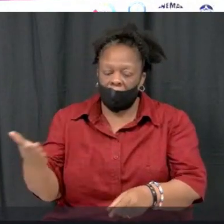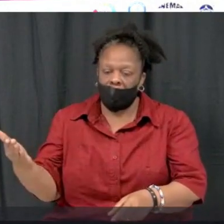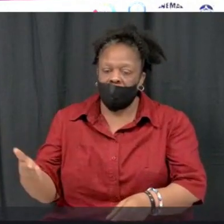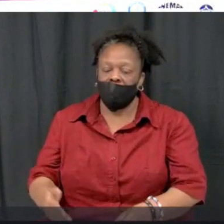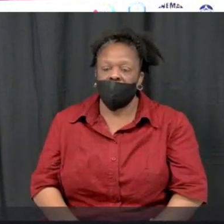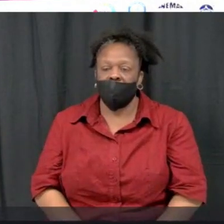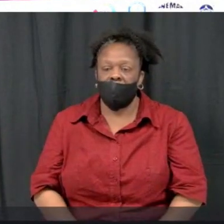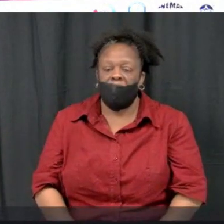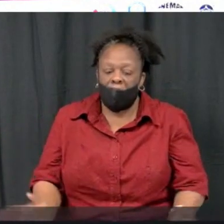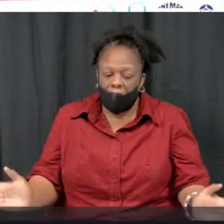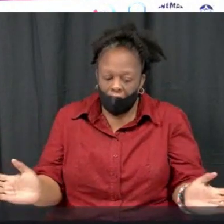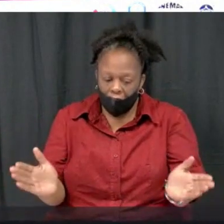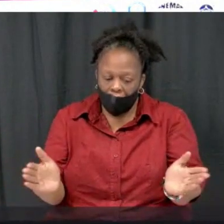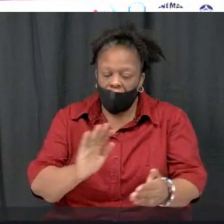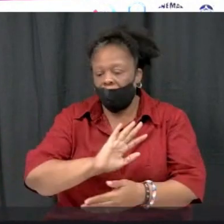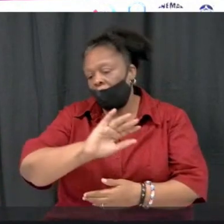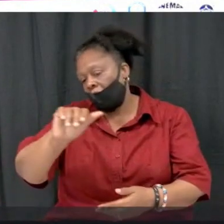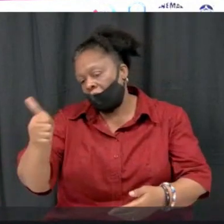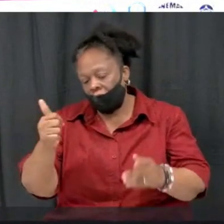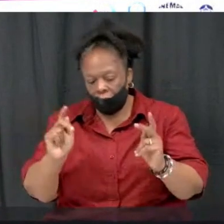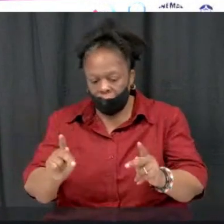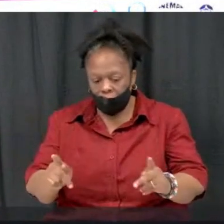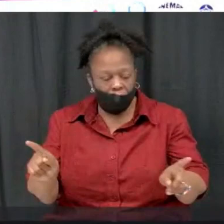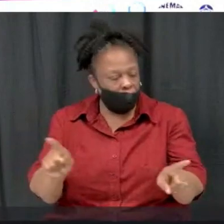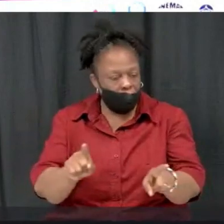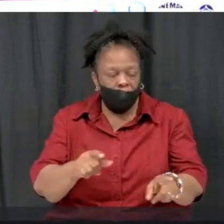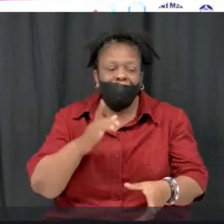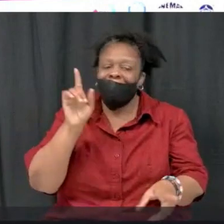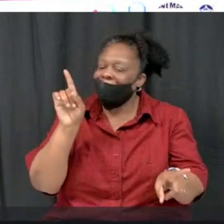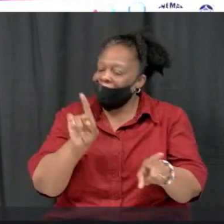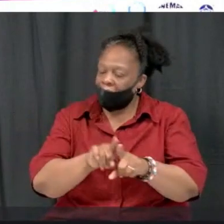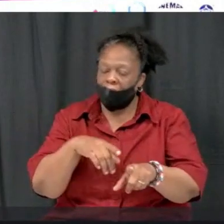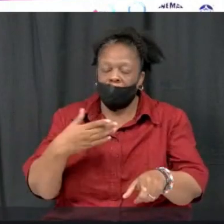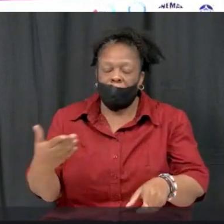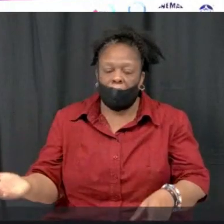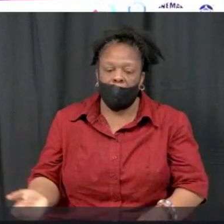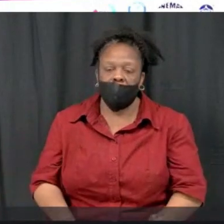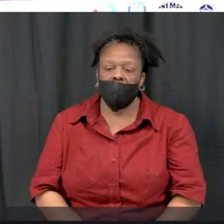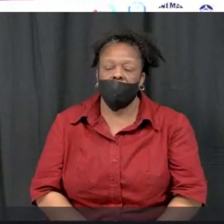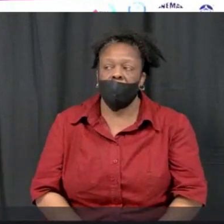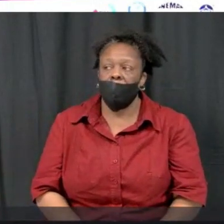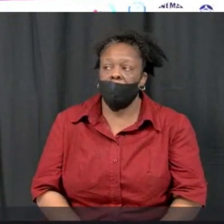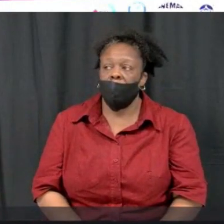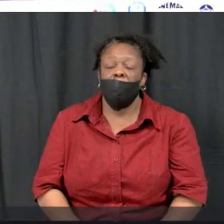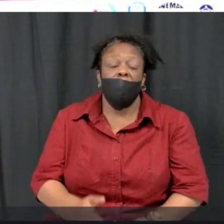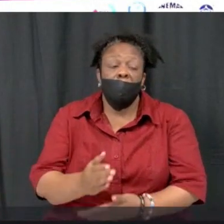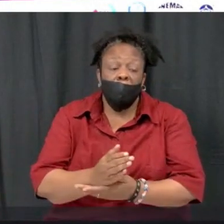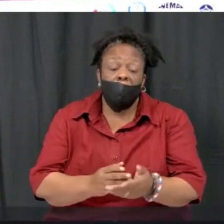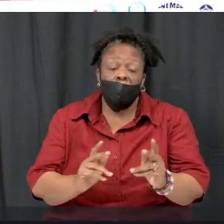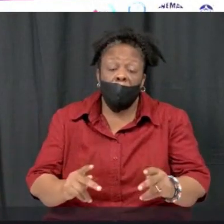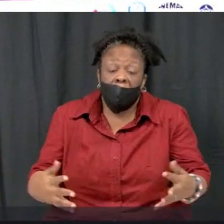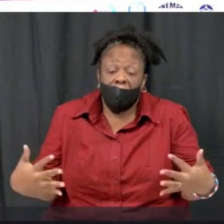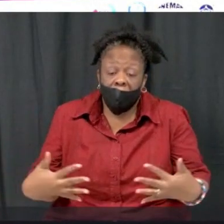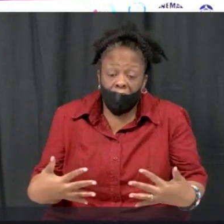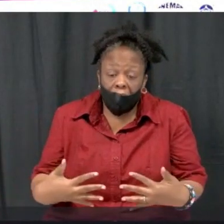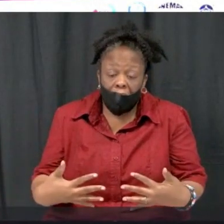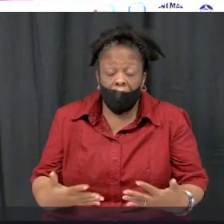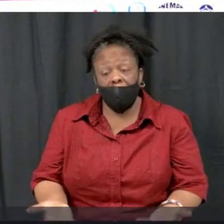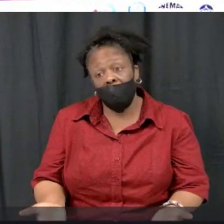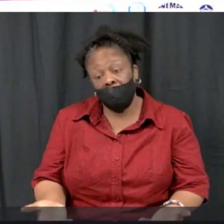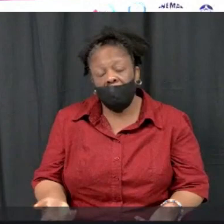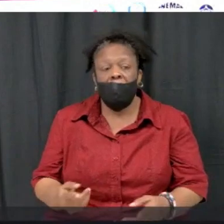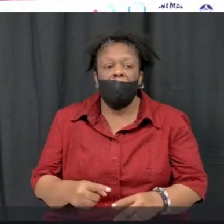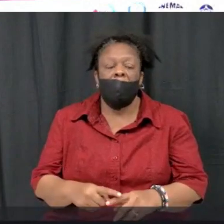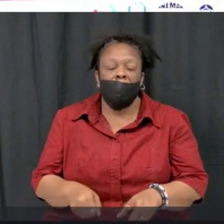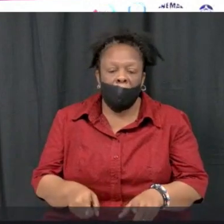if those who are working in your organization are unsure, uncertain, scared, provide them with tools, have